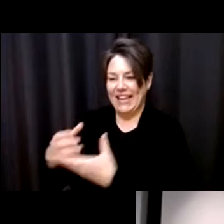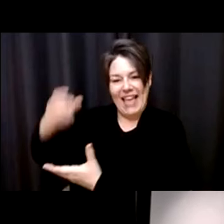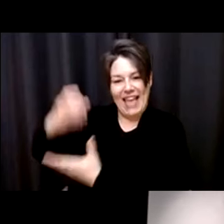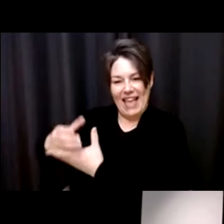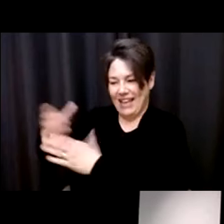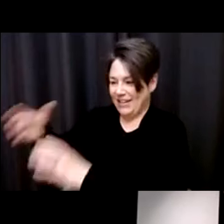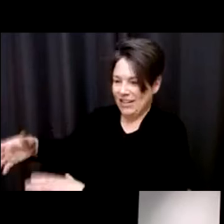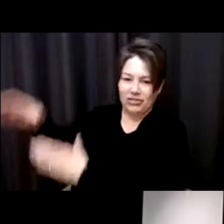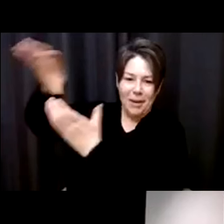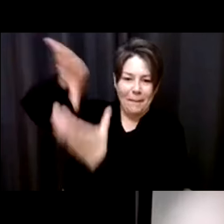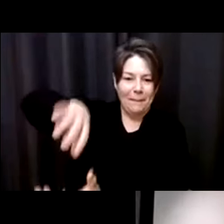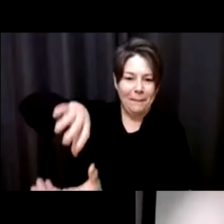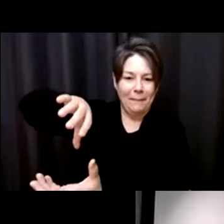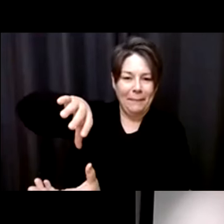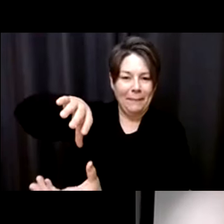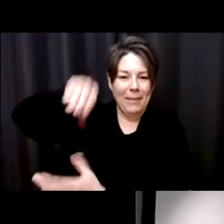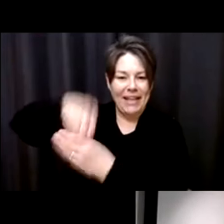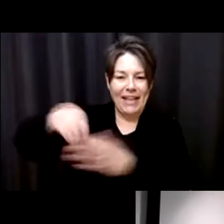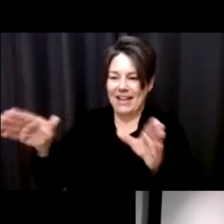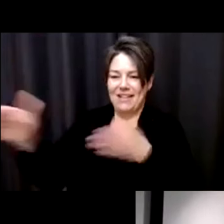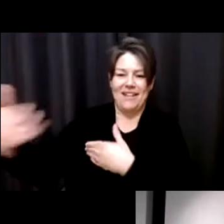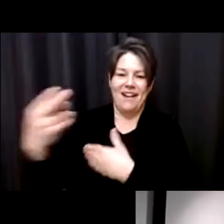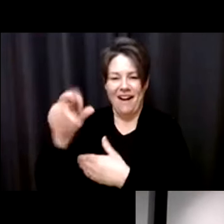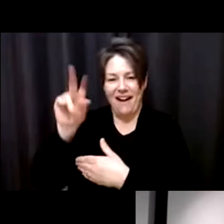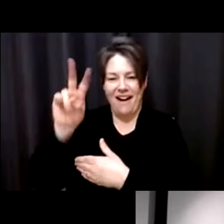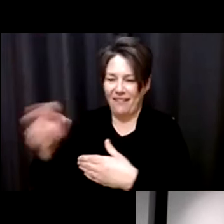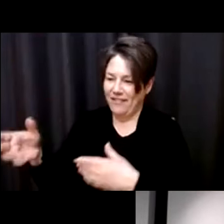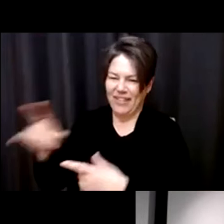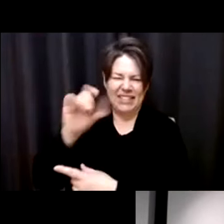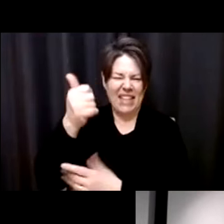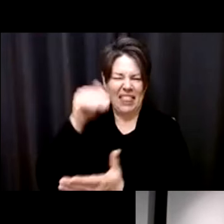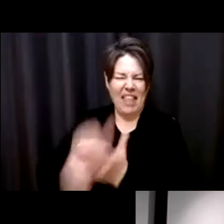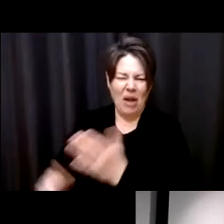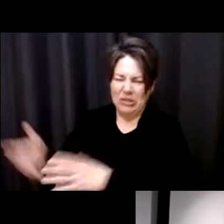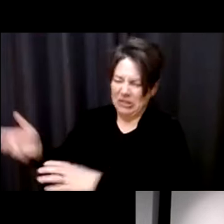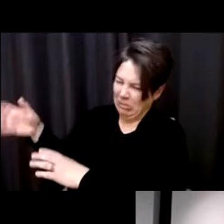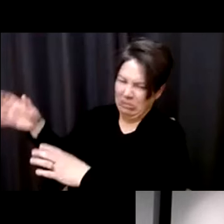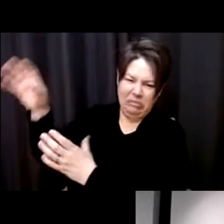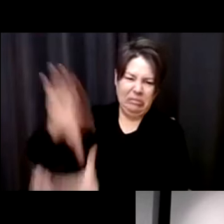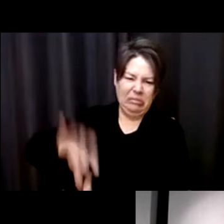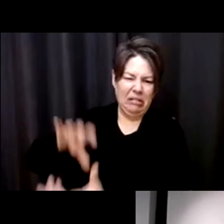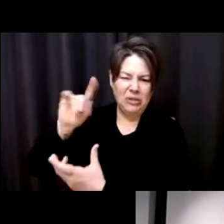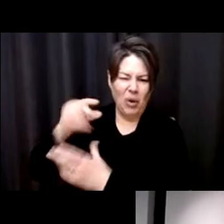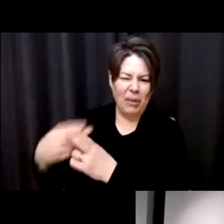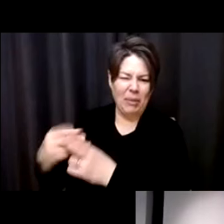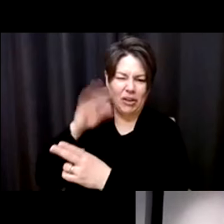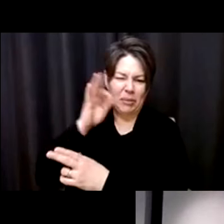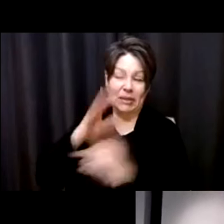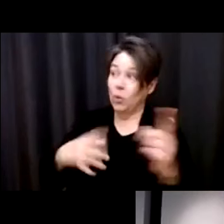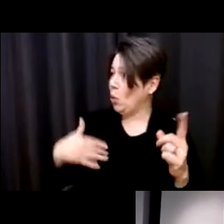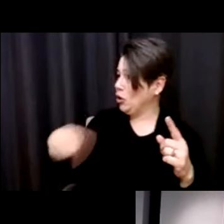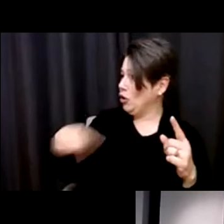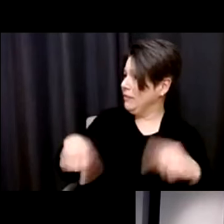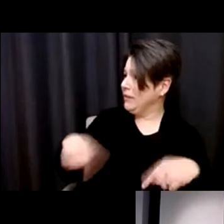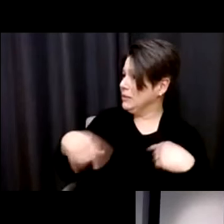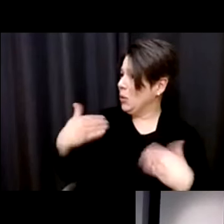had. And, you know, there were like 10,000 of them, you know, 3 pounds of bees. Very nerve-wracking. It